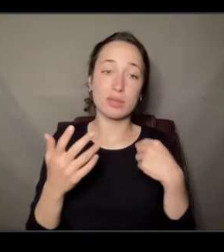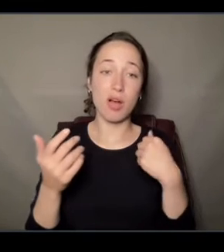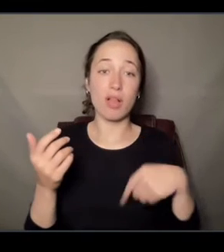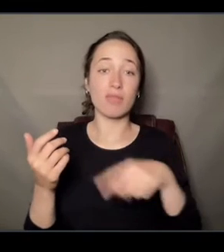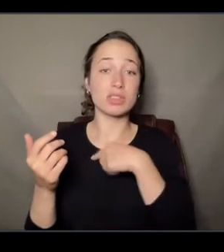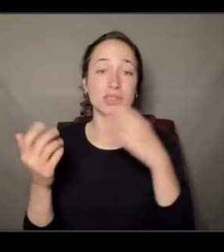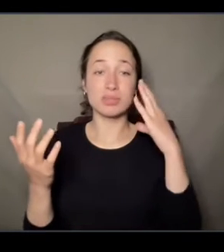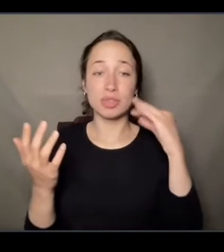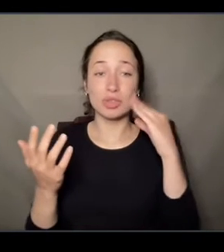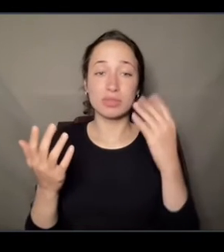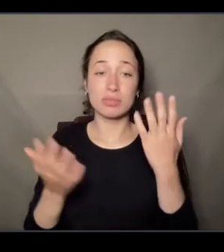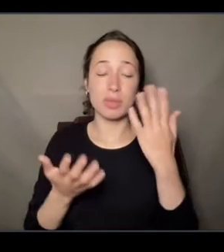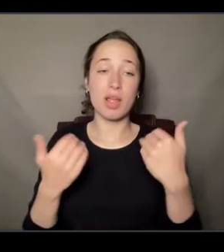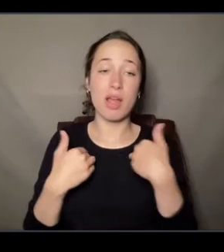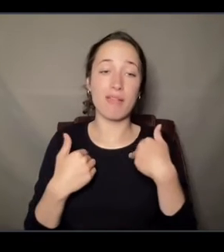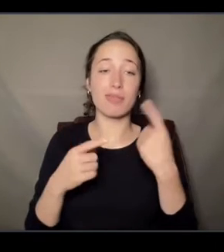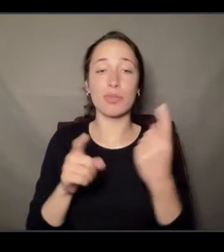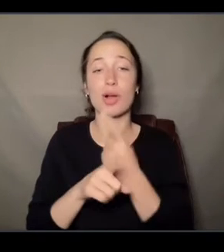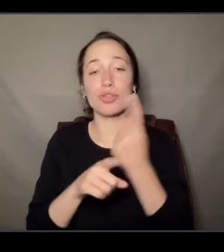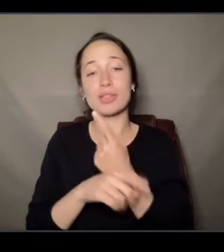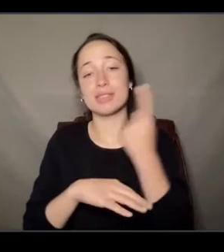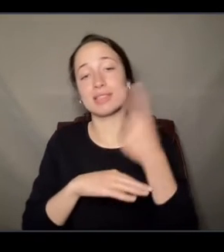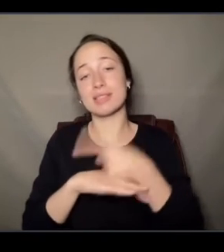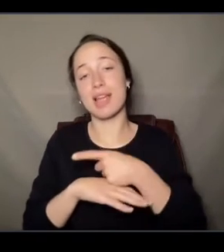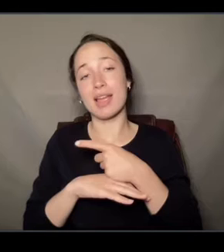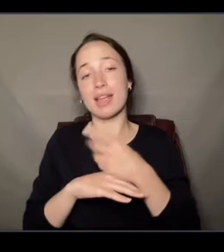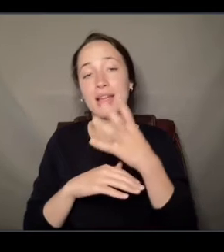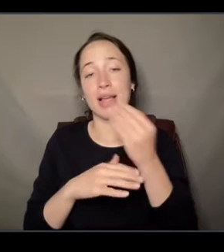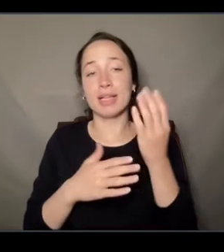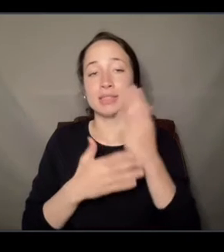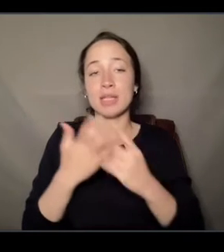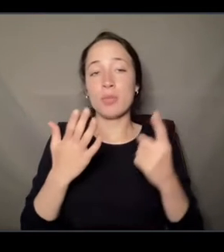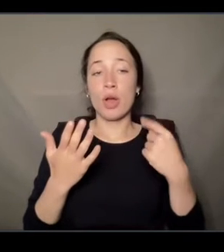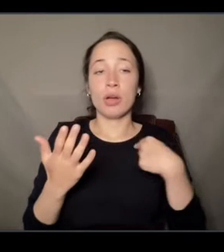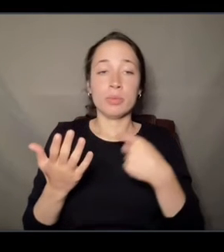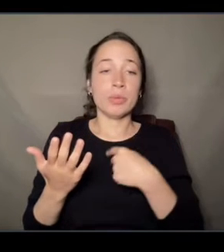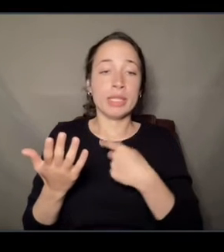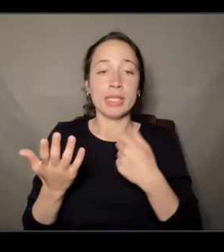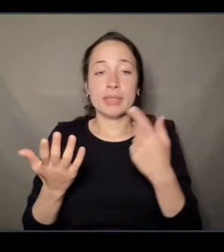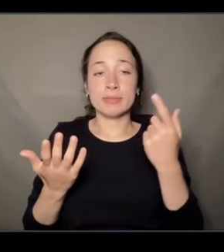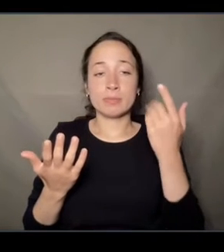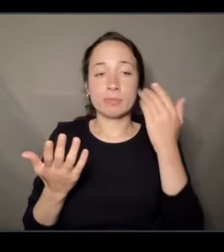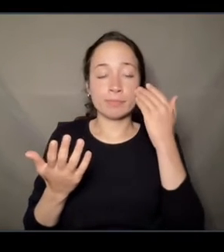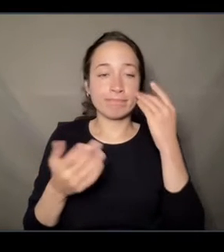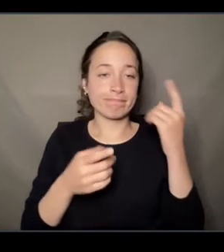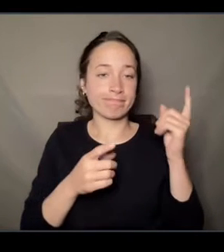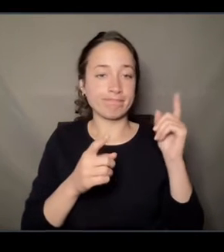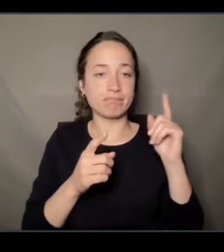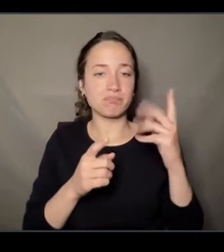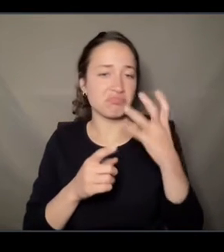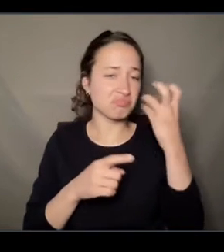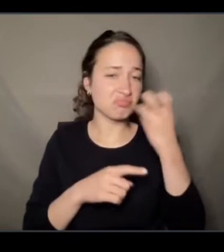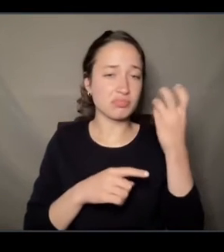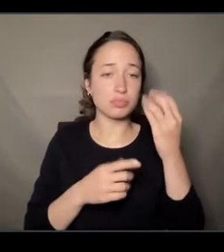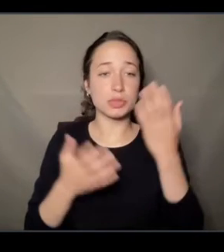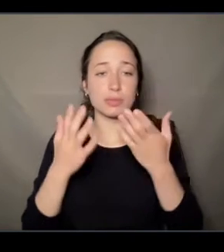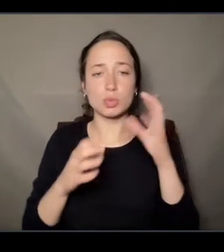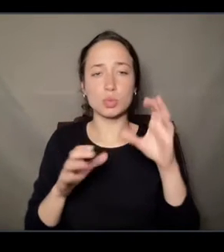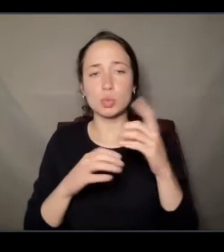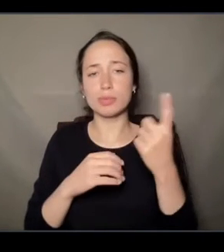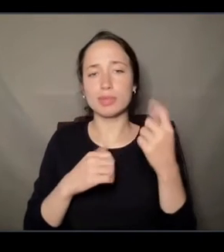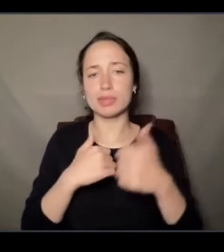are experiencing, you know, we might be having a regular day and someone we go by who's maybe grouchy or